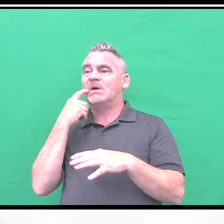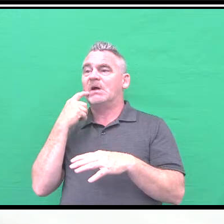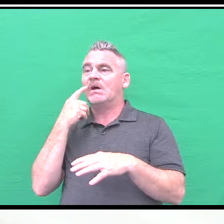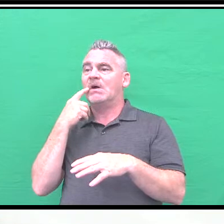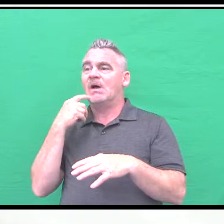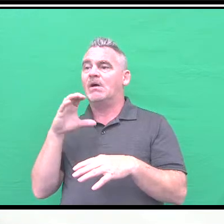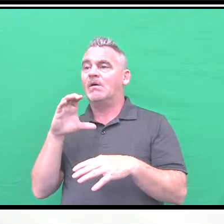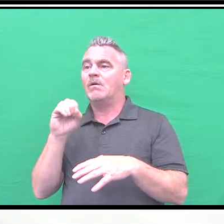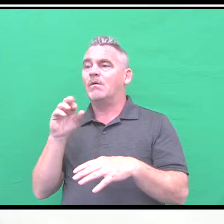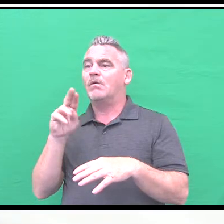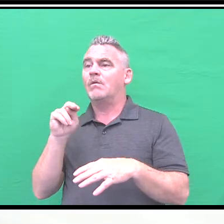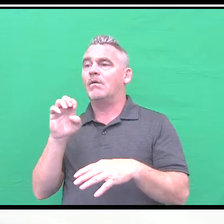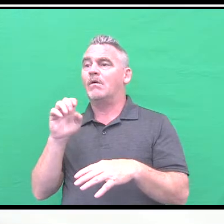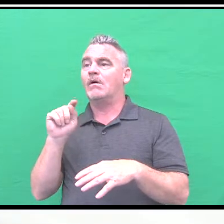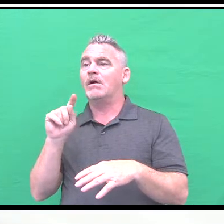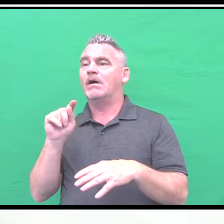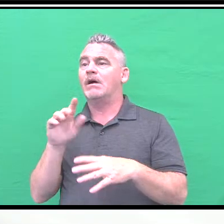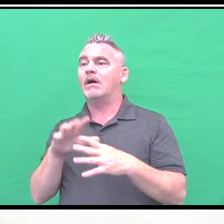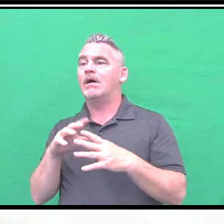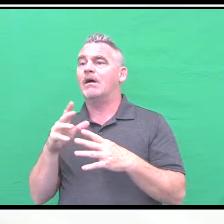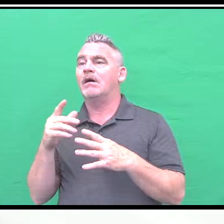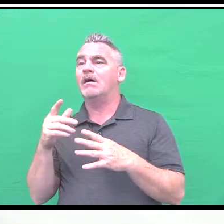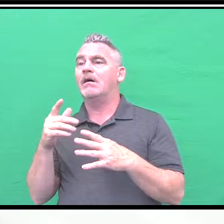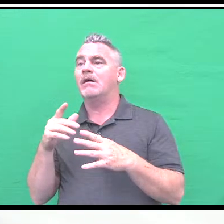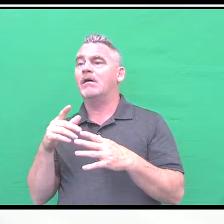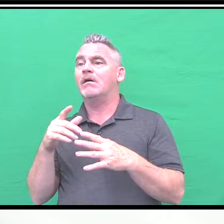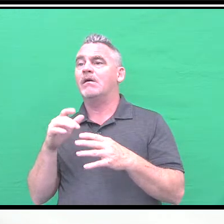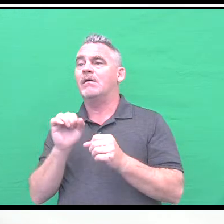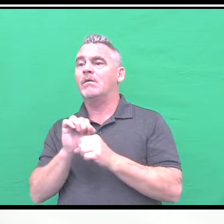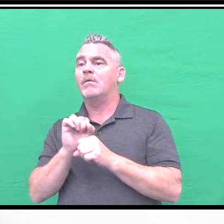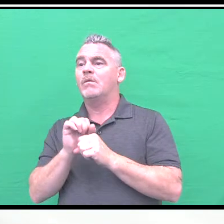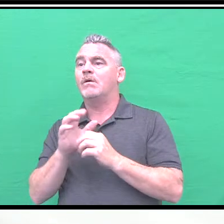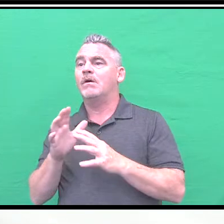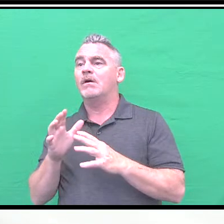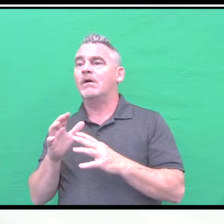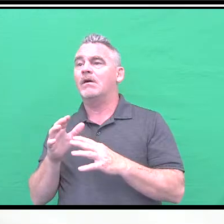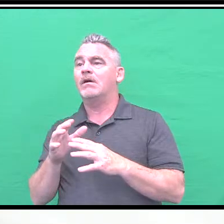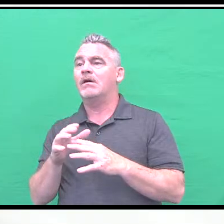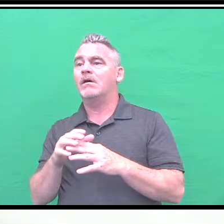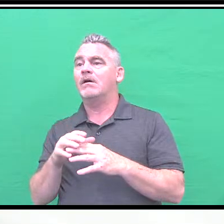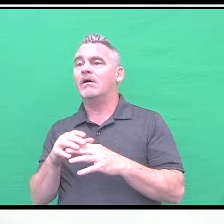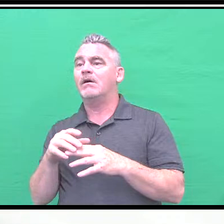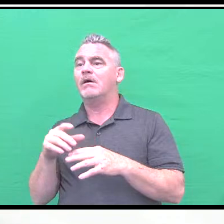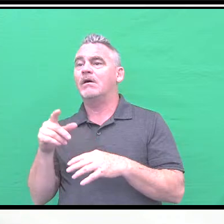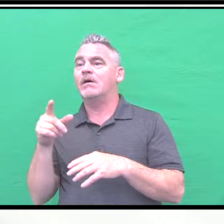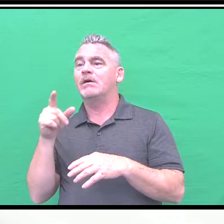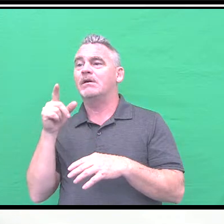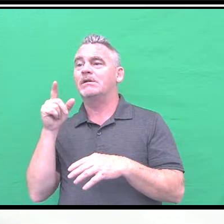that one of the employees said, "You were my principal."